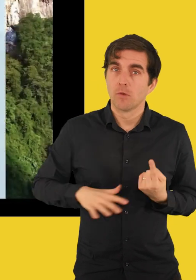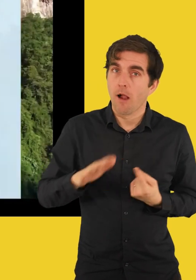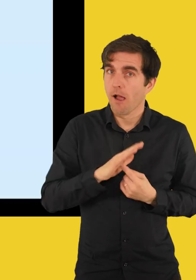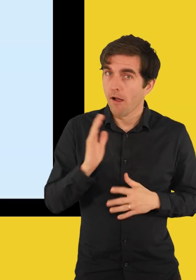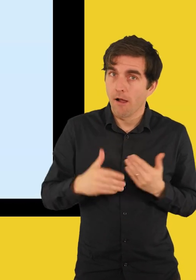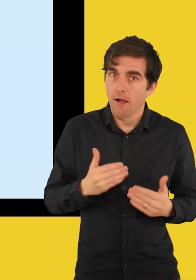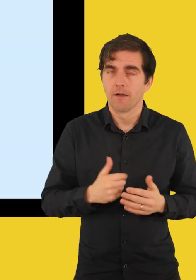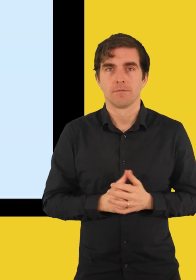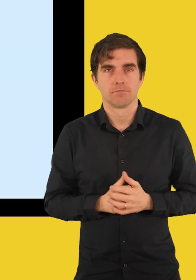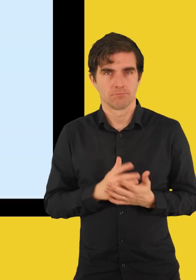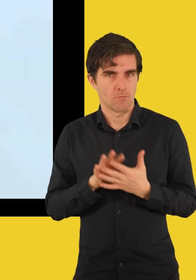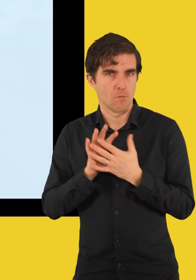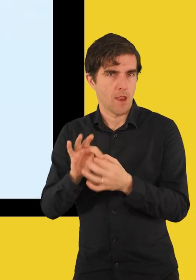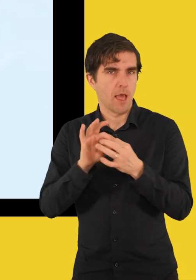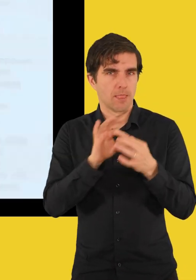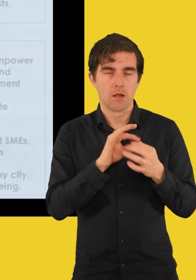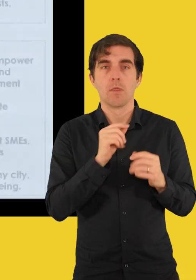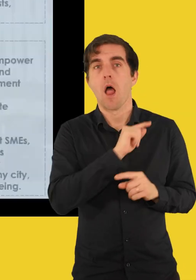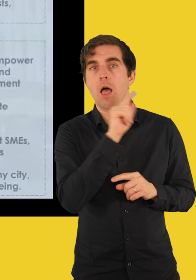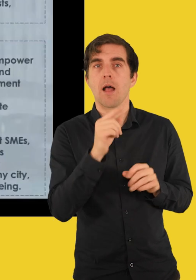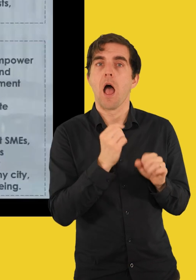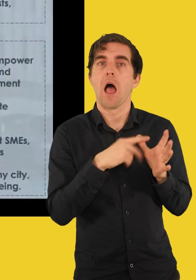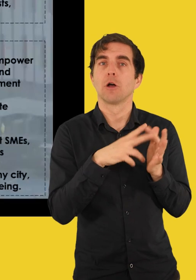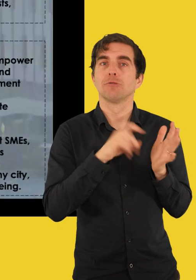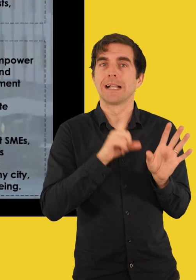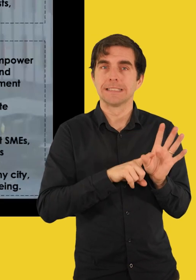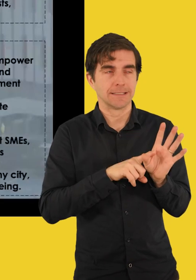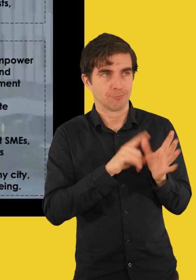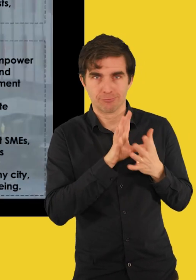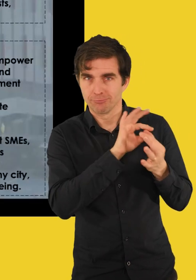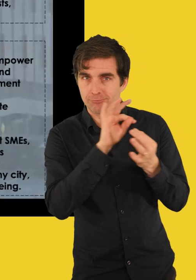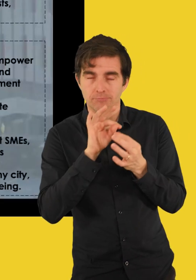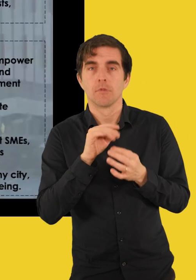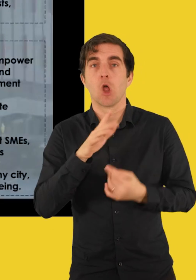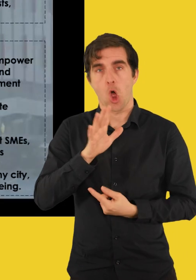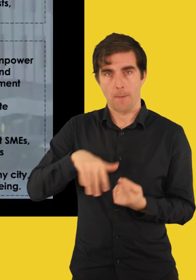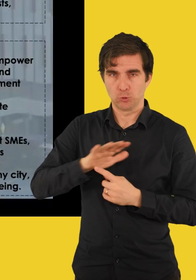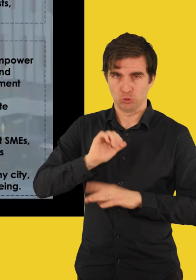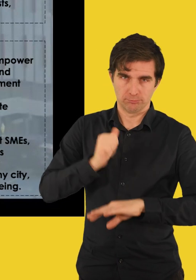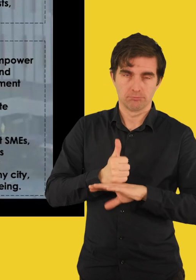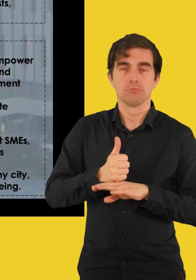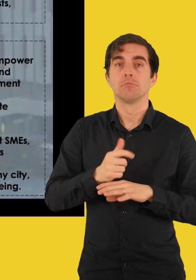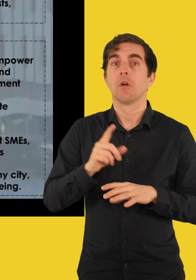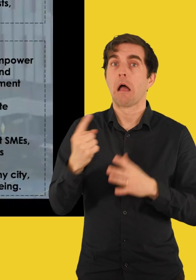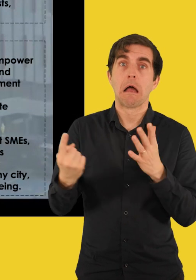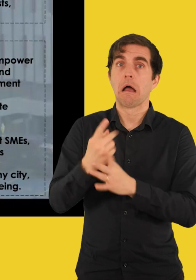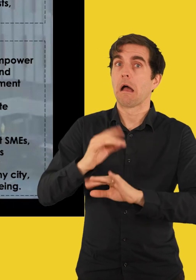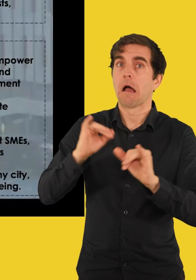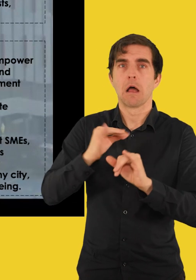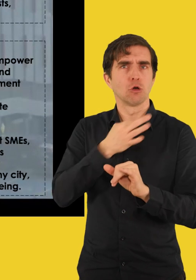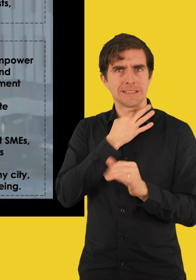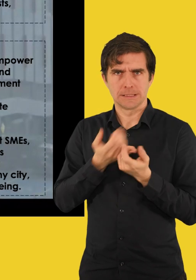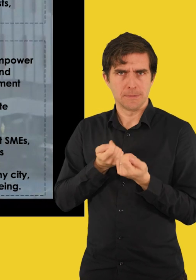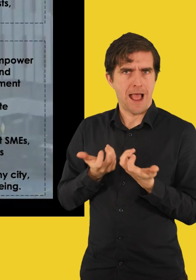Council. We're working together with other agencies, and this is a